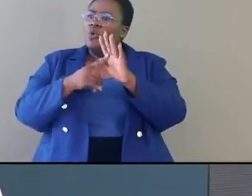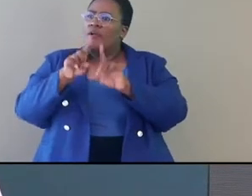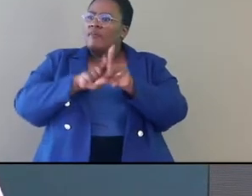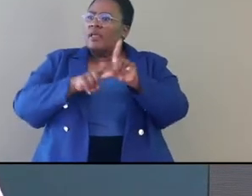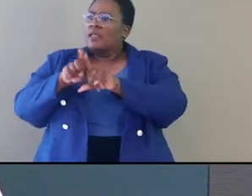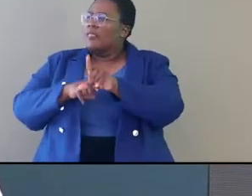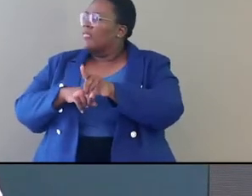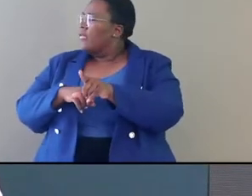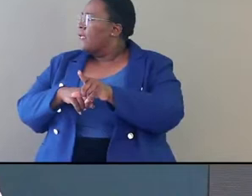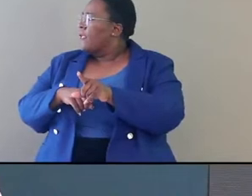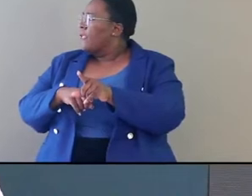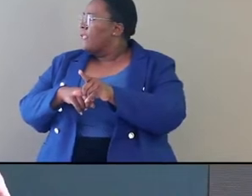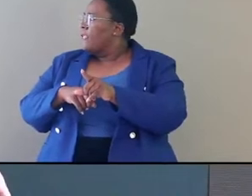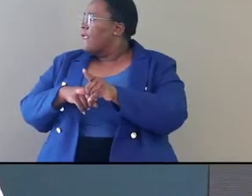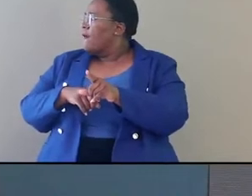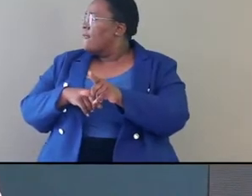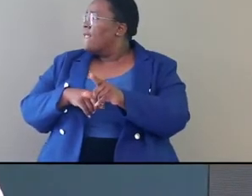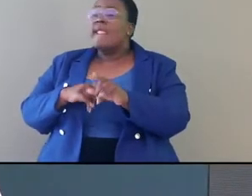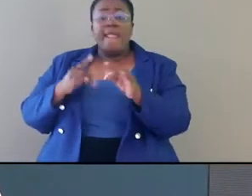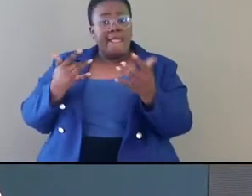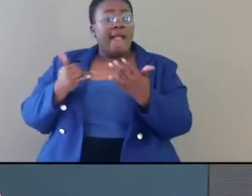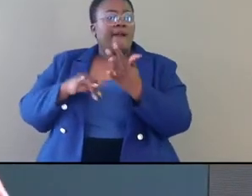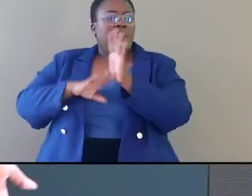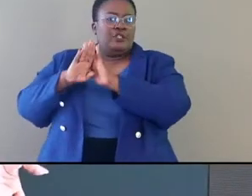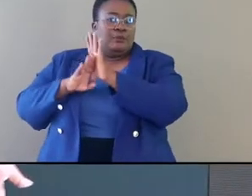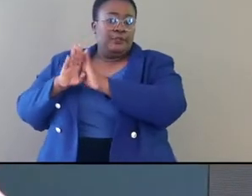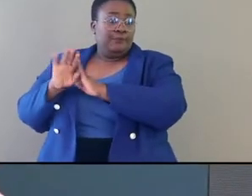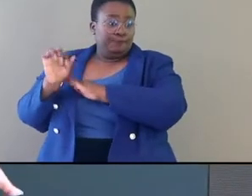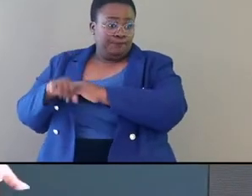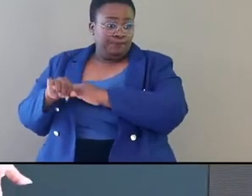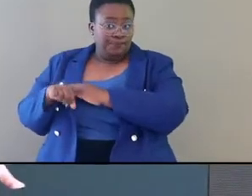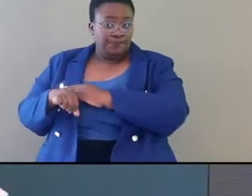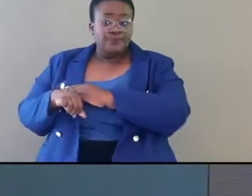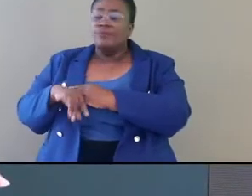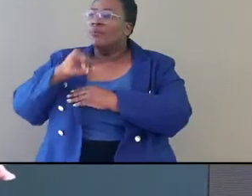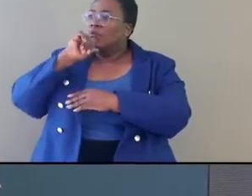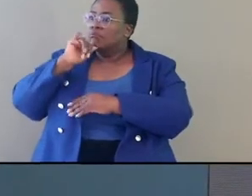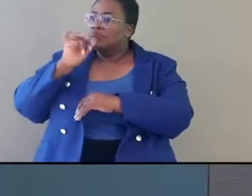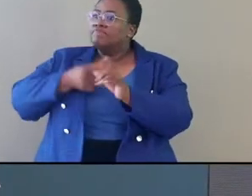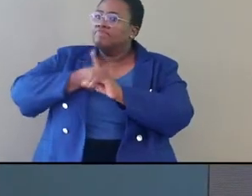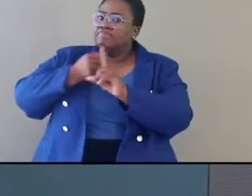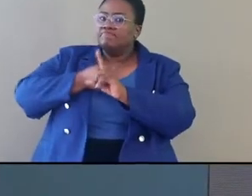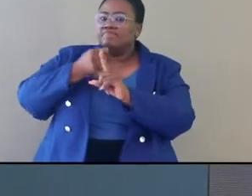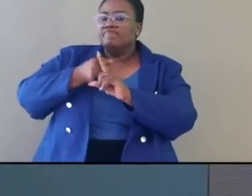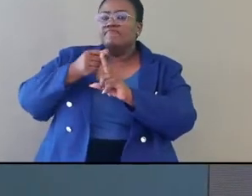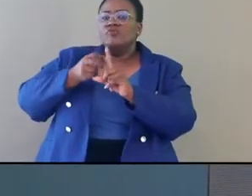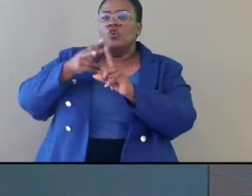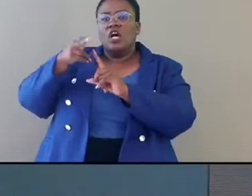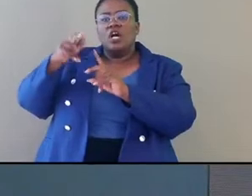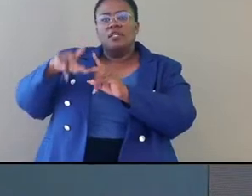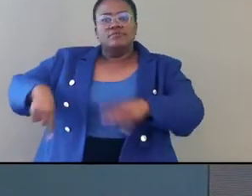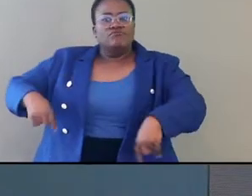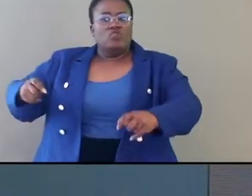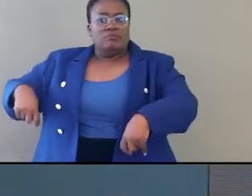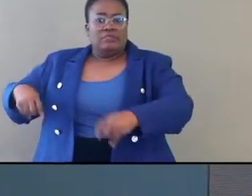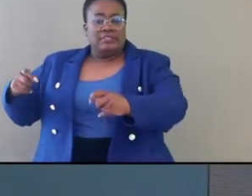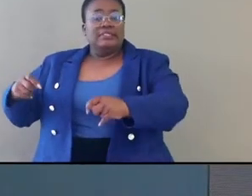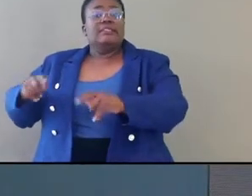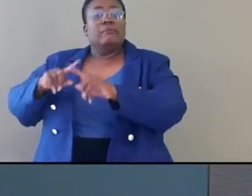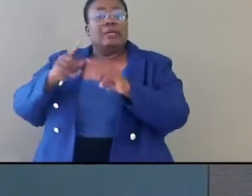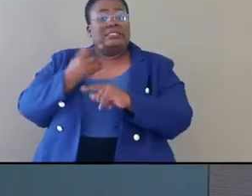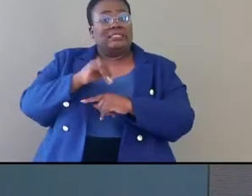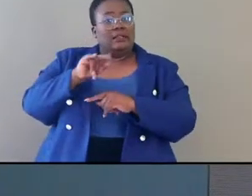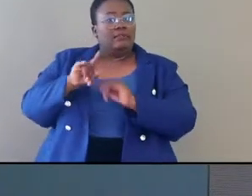debt to GDP in our country? It's increased, right? Despite all these efforts to cut expenditure it has increased and so we argue that